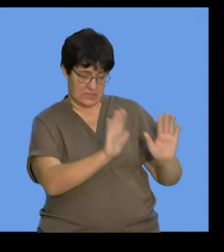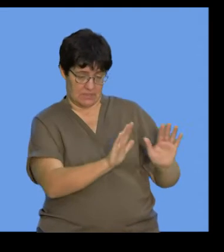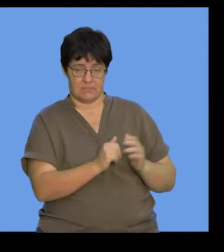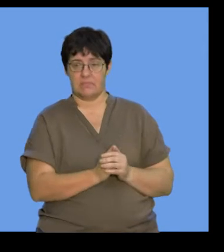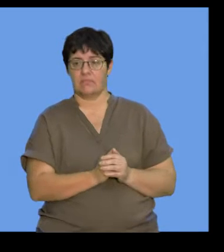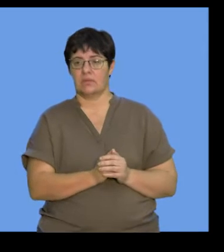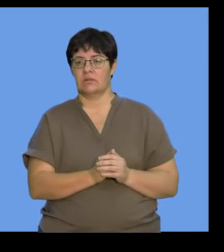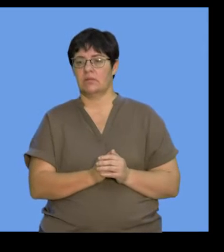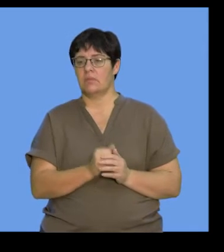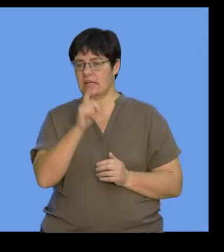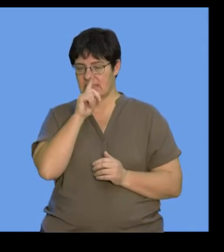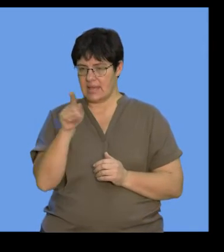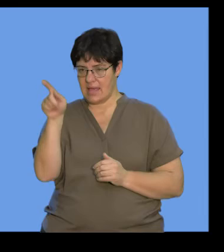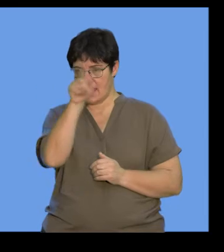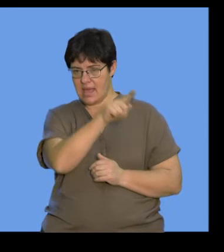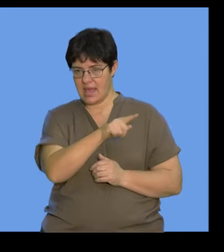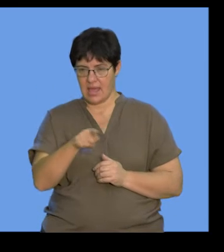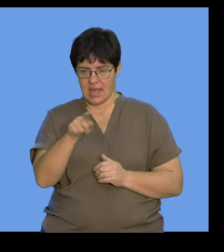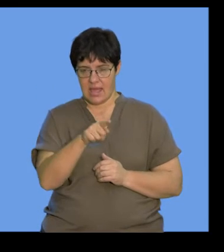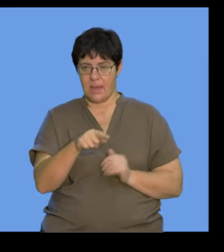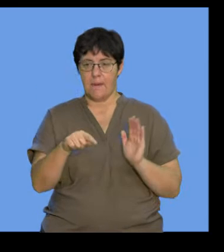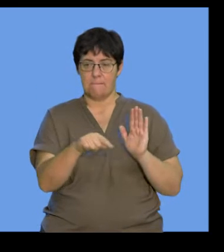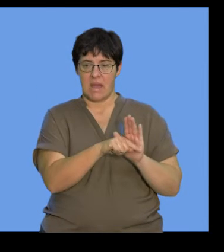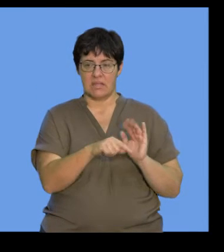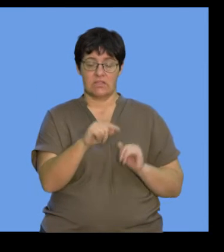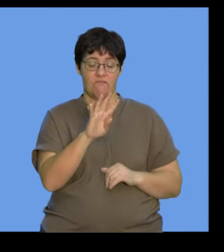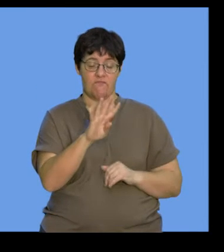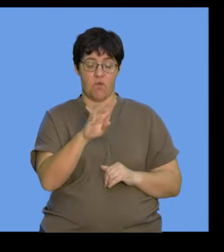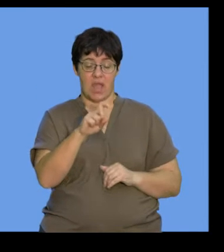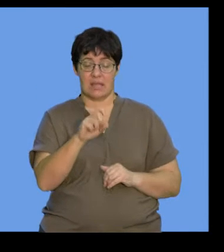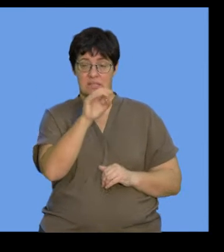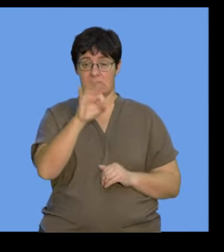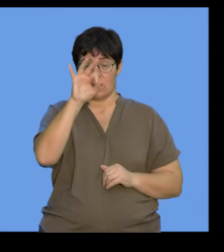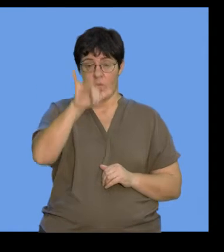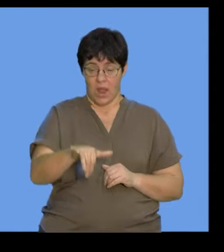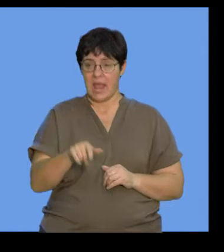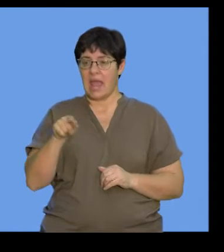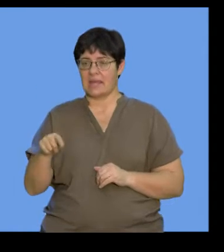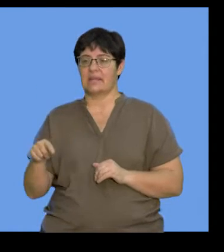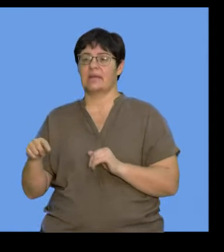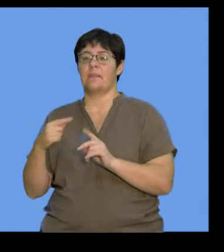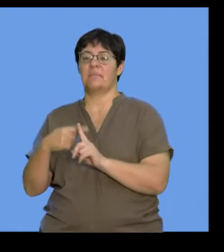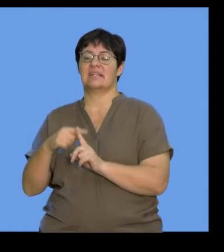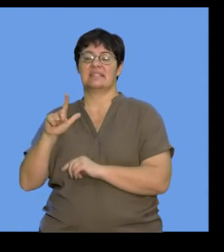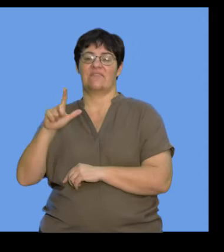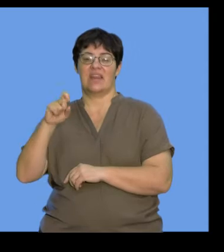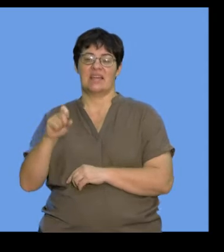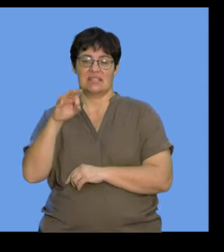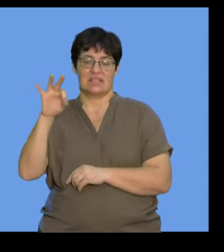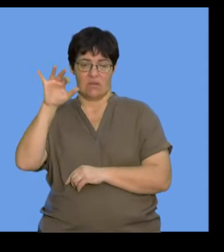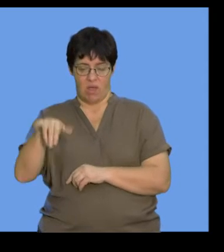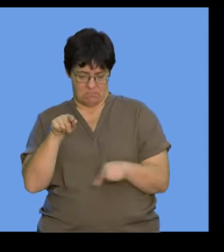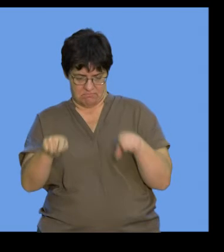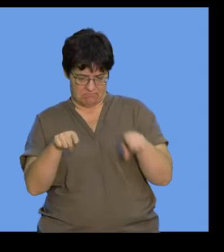do anything to that, but you can clearly see that the minus 4x cubed y and the